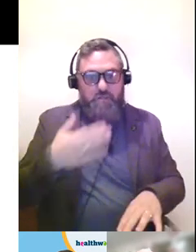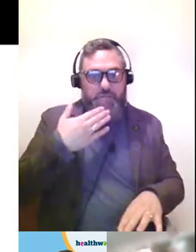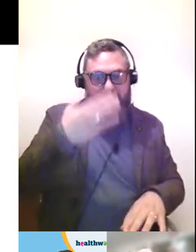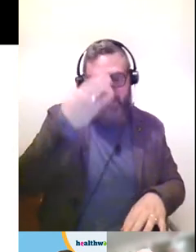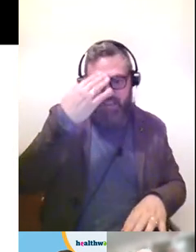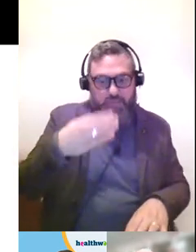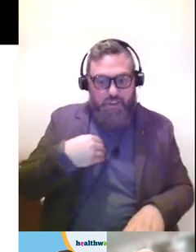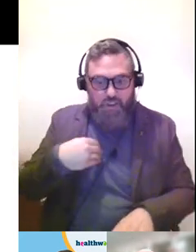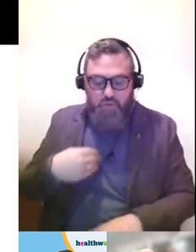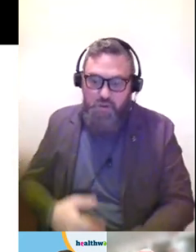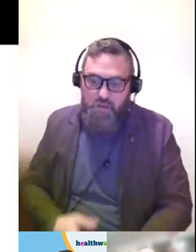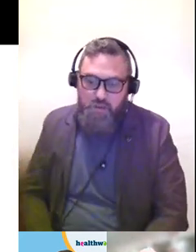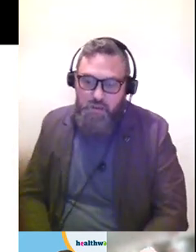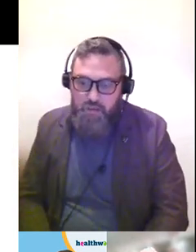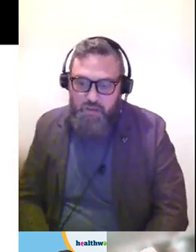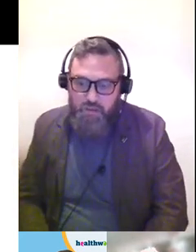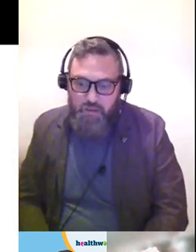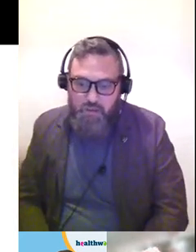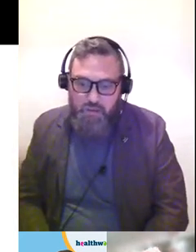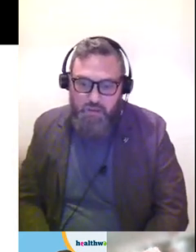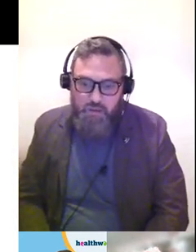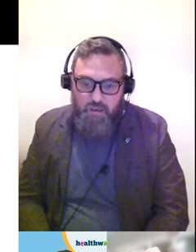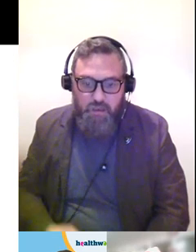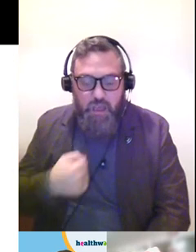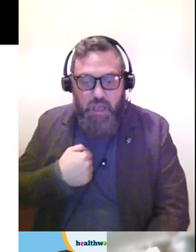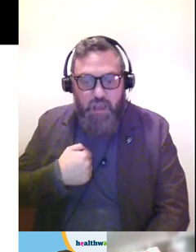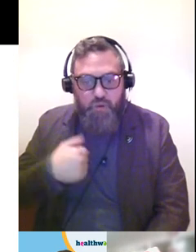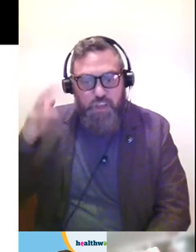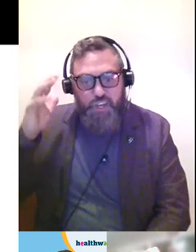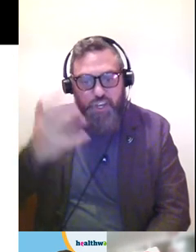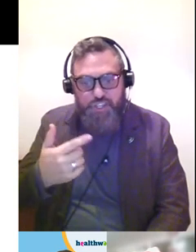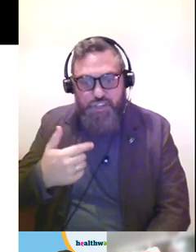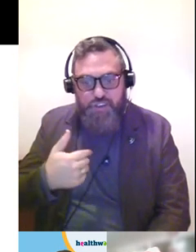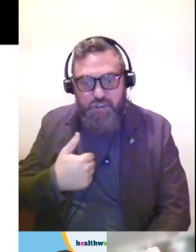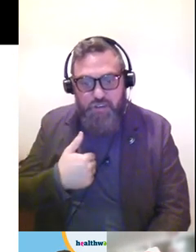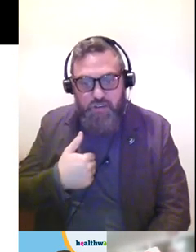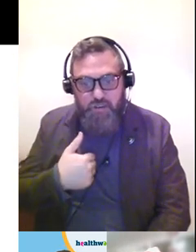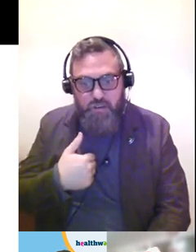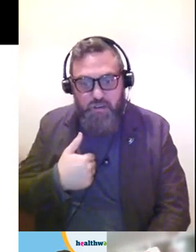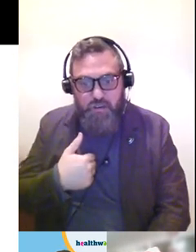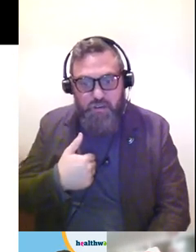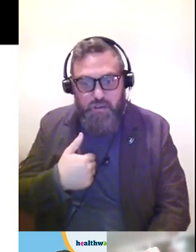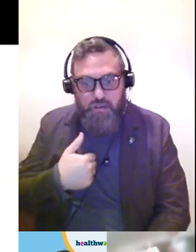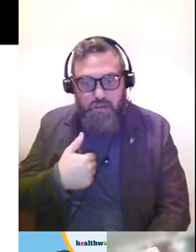know. Our concern certainly is complete lack of